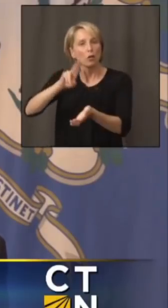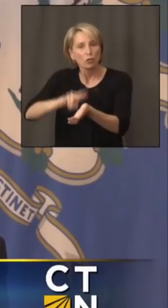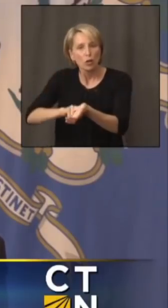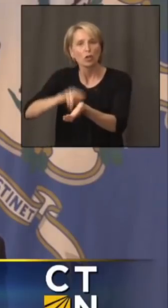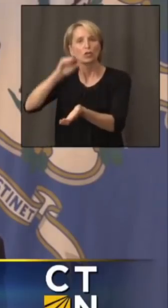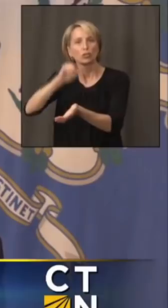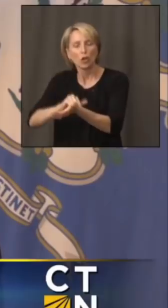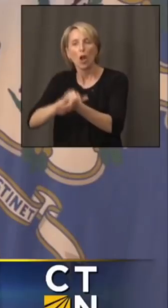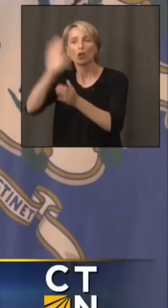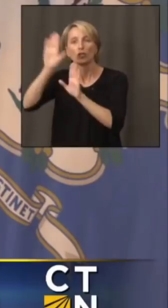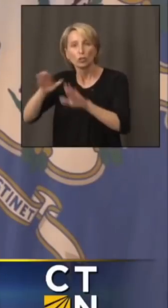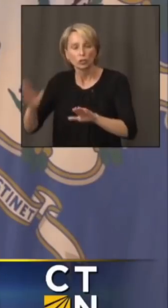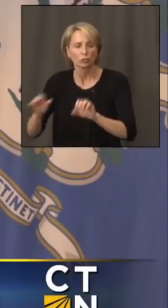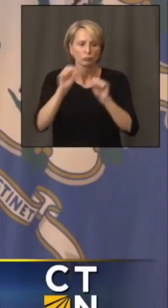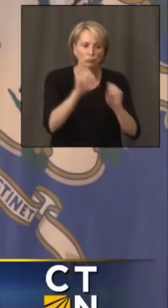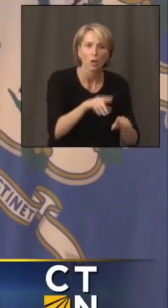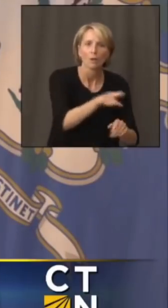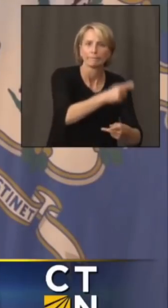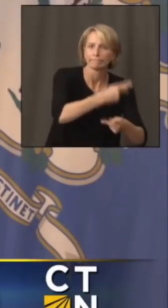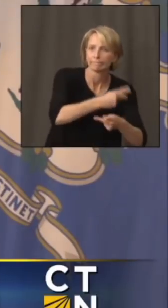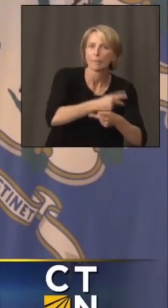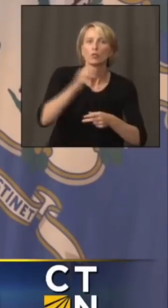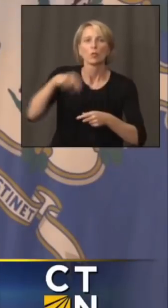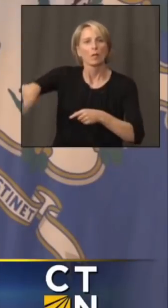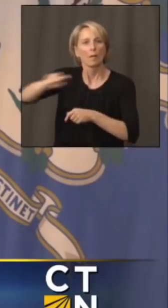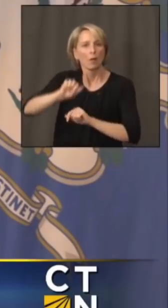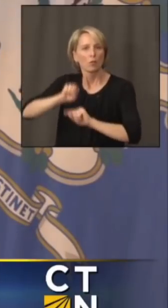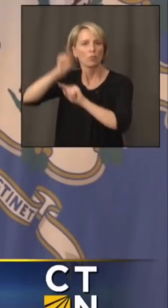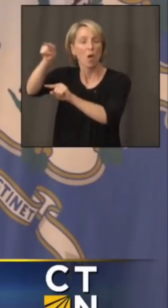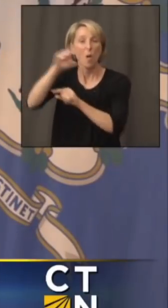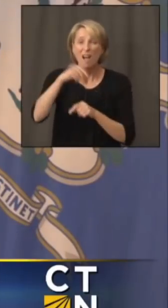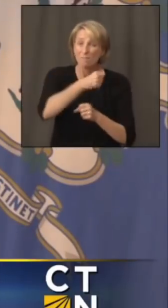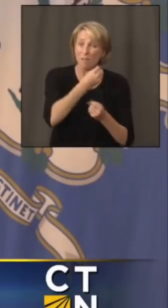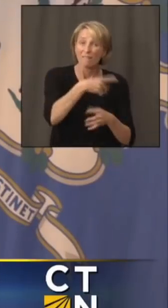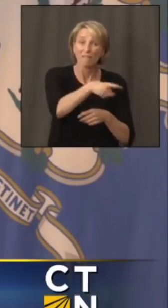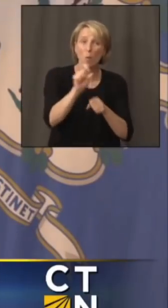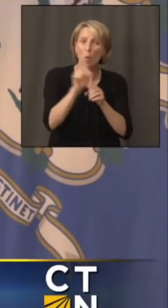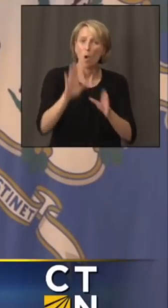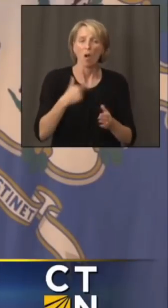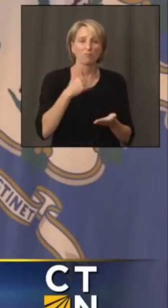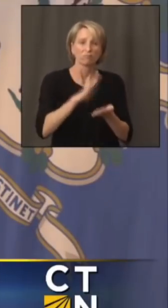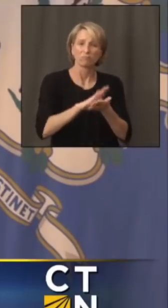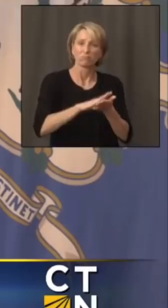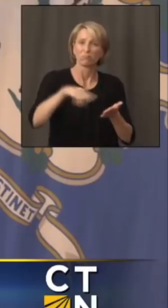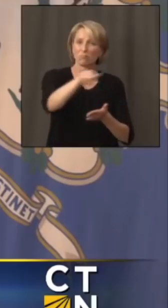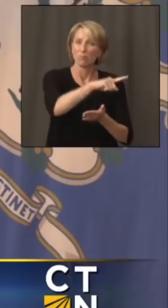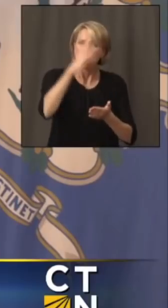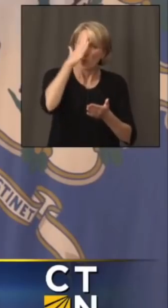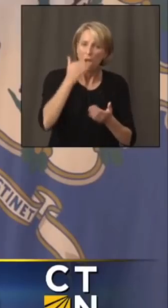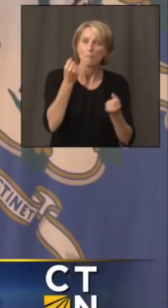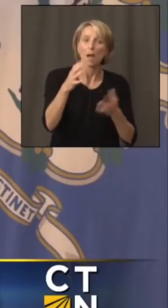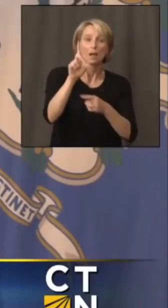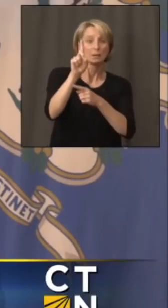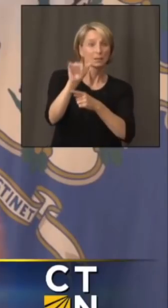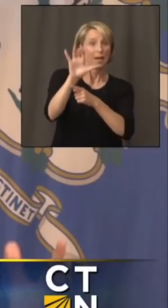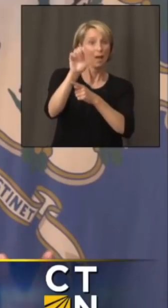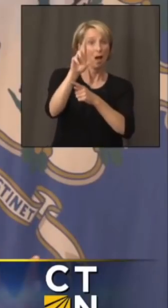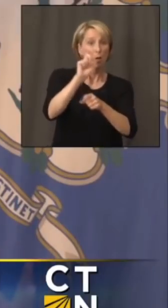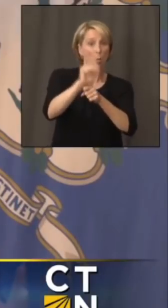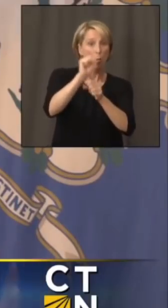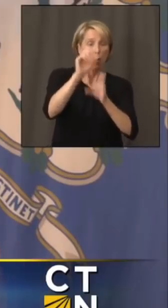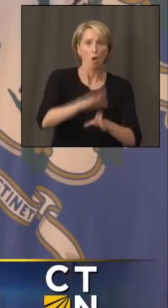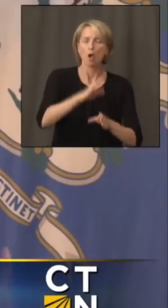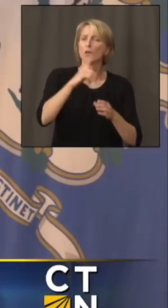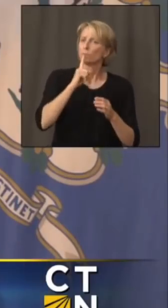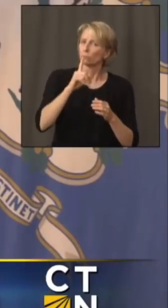No questions asked. These are the providers that went right in and took care of people. And I want you to know that we need you again. We need